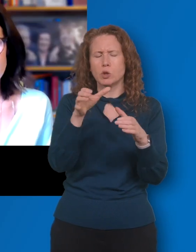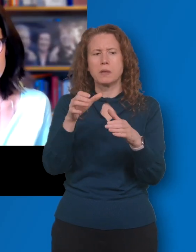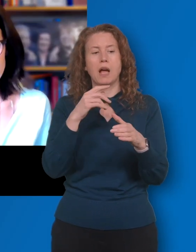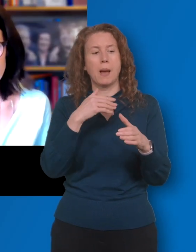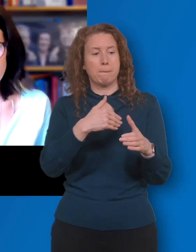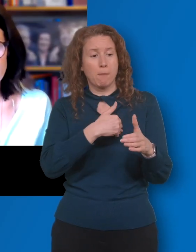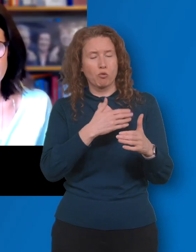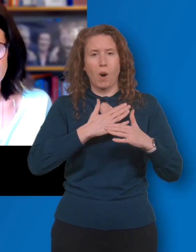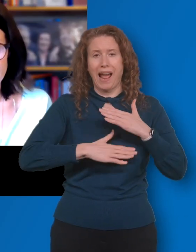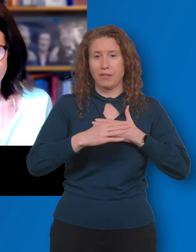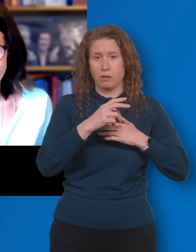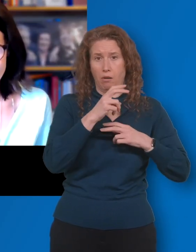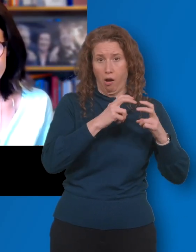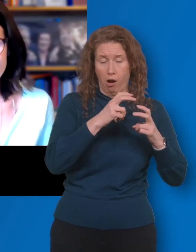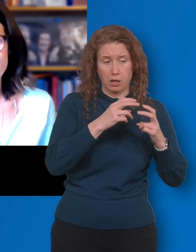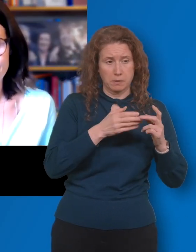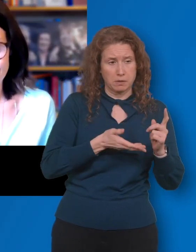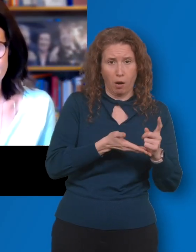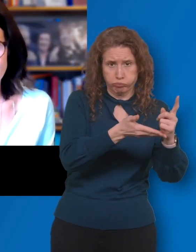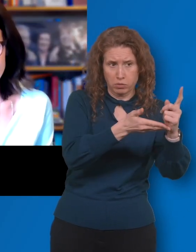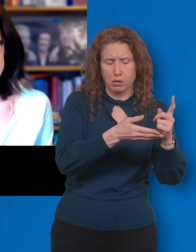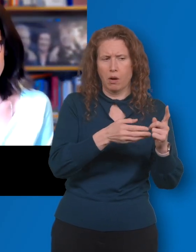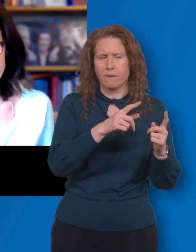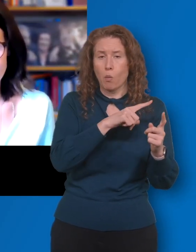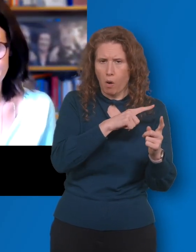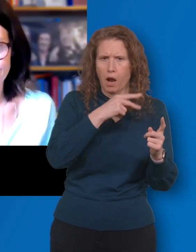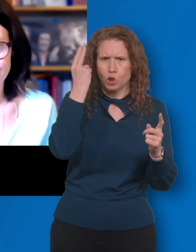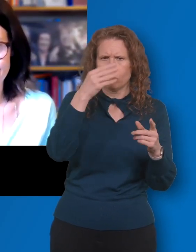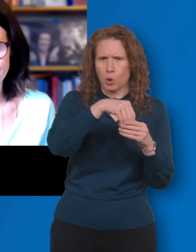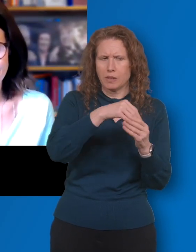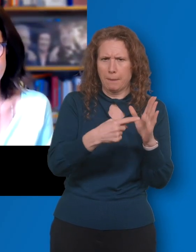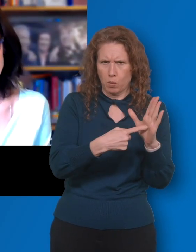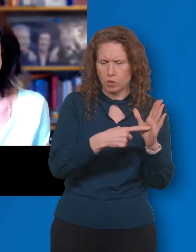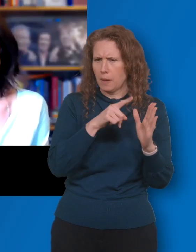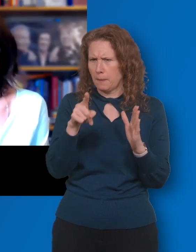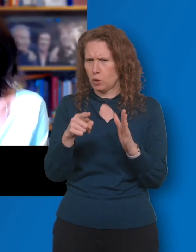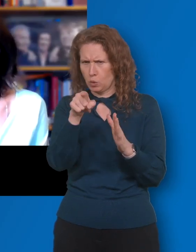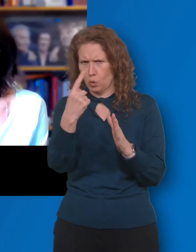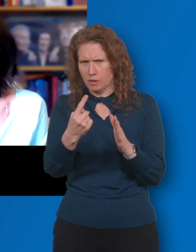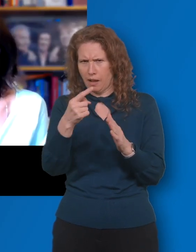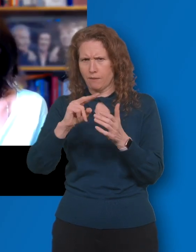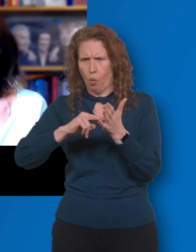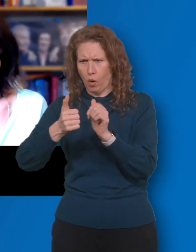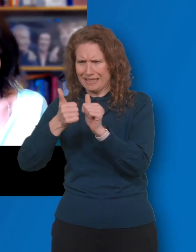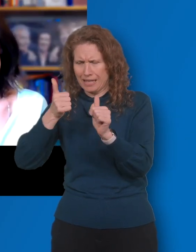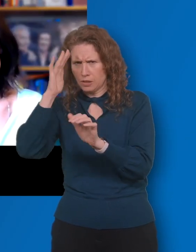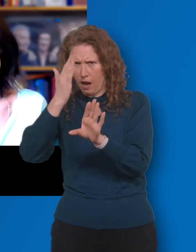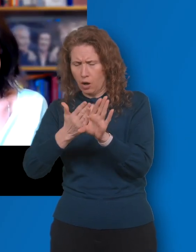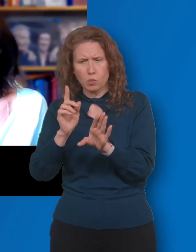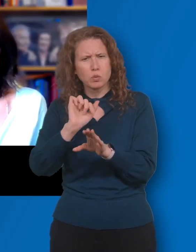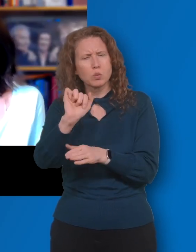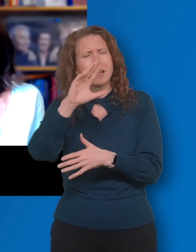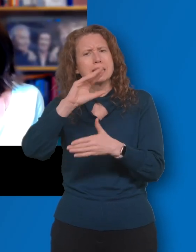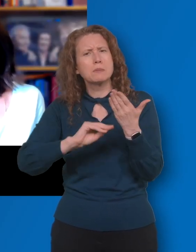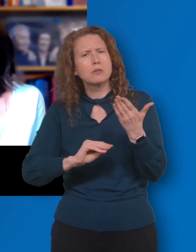why neuro-inclusion is important. But you are an organizational psychologist, and I was wondering what your experience